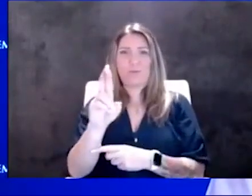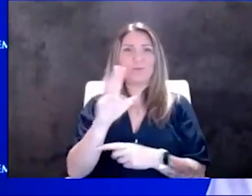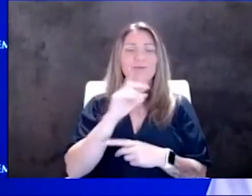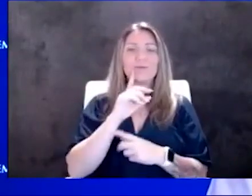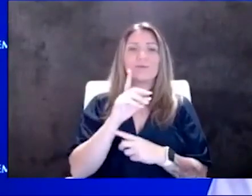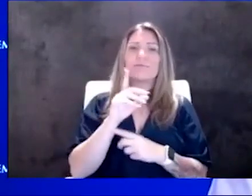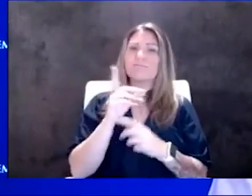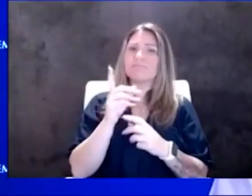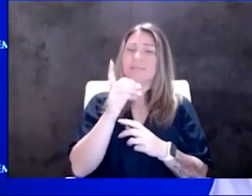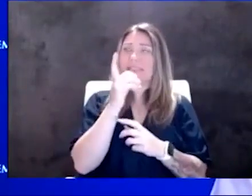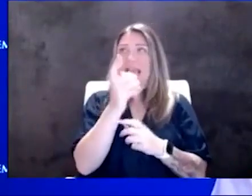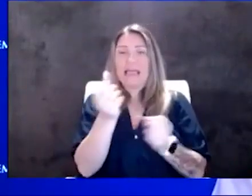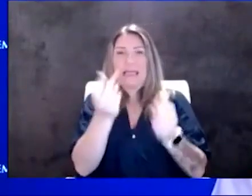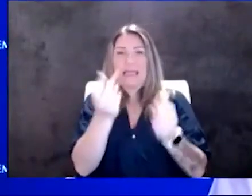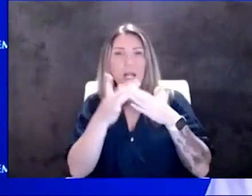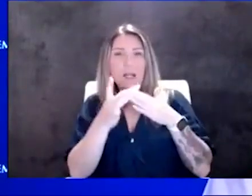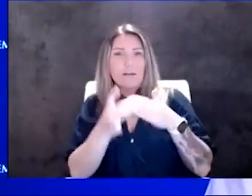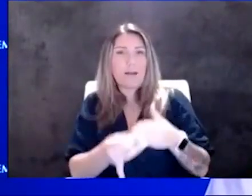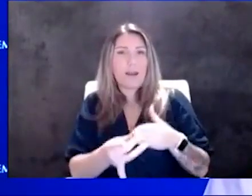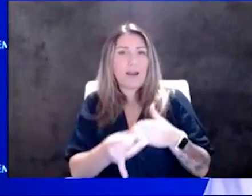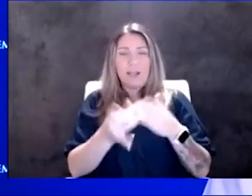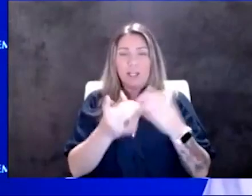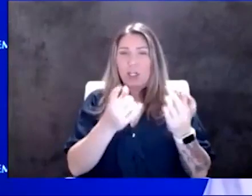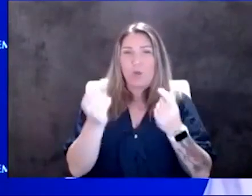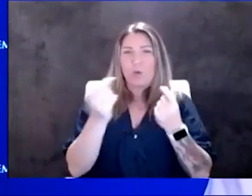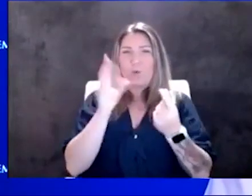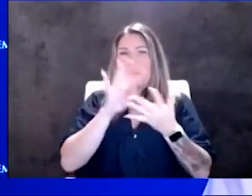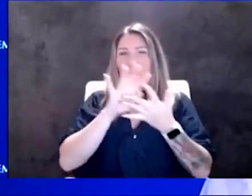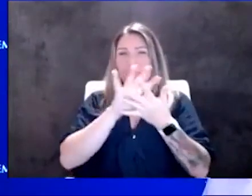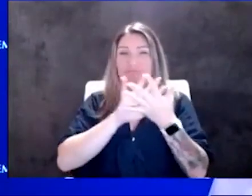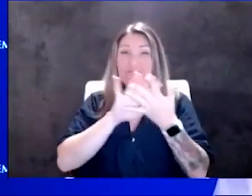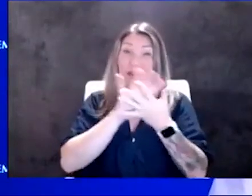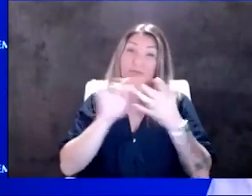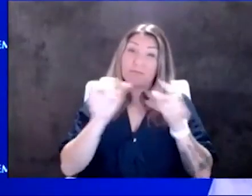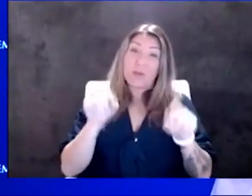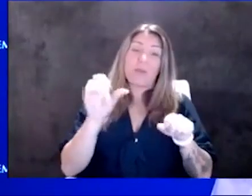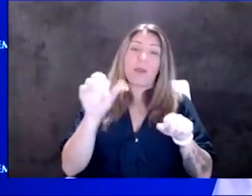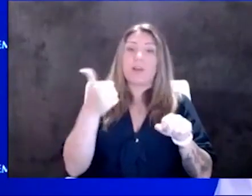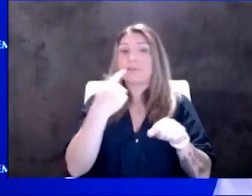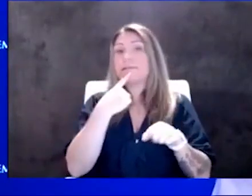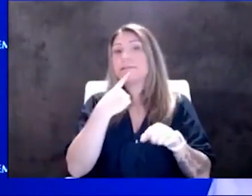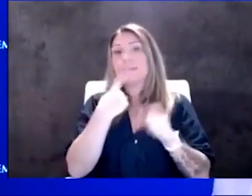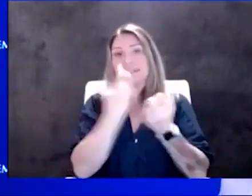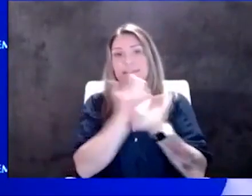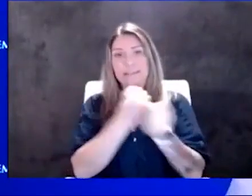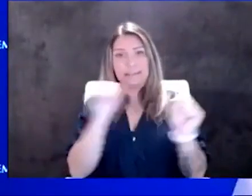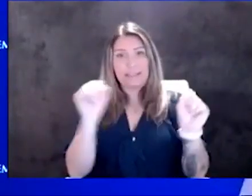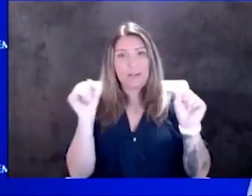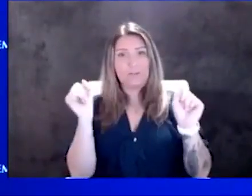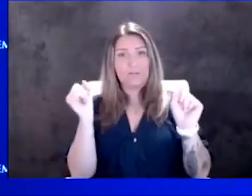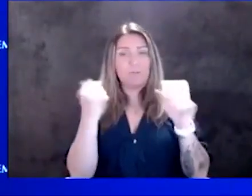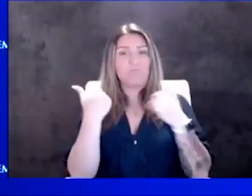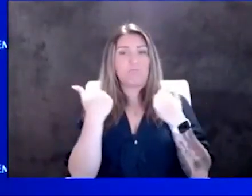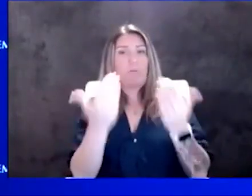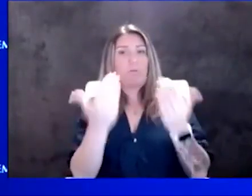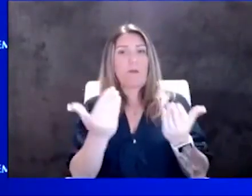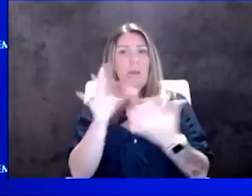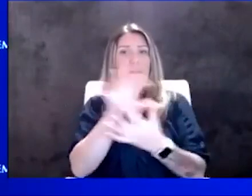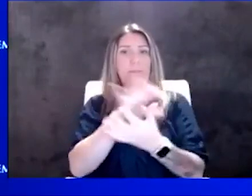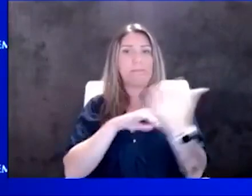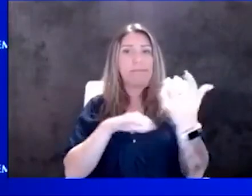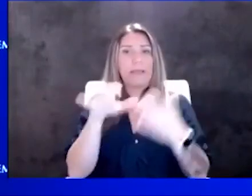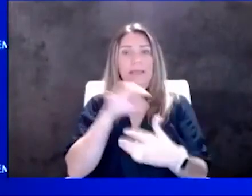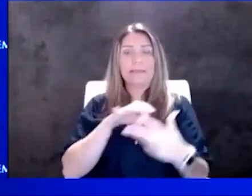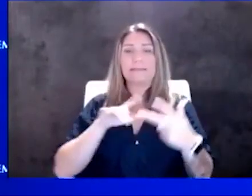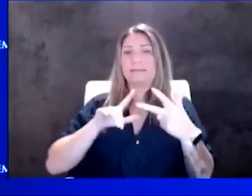do specifically. It will be vague, other than saying that it is safe to go ahead and mix a adenovirus vector, which